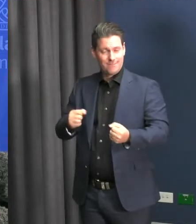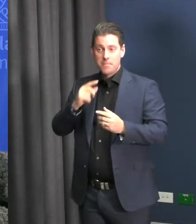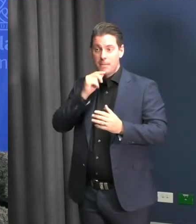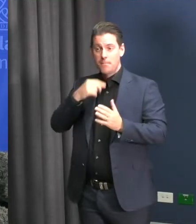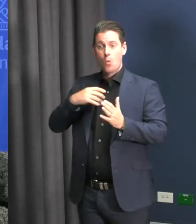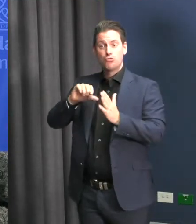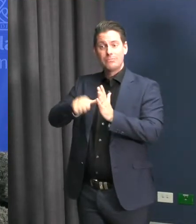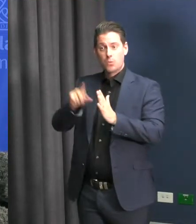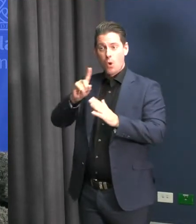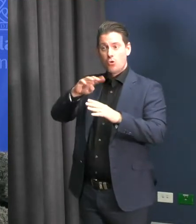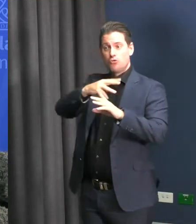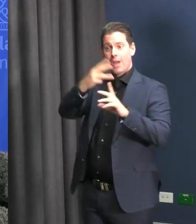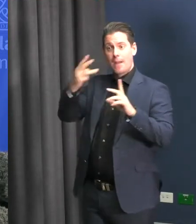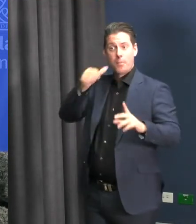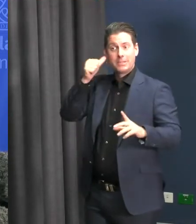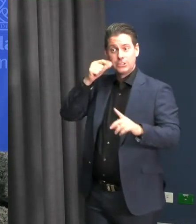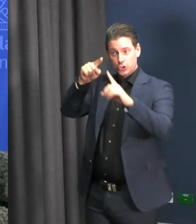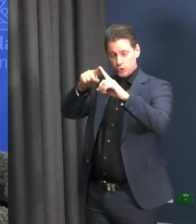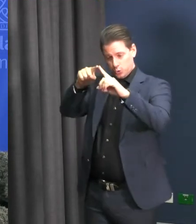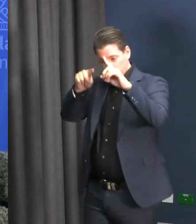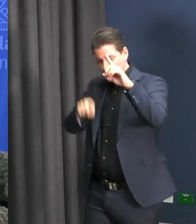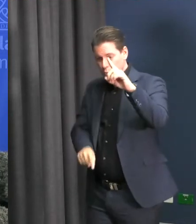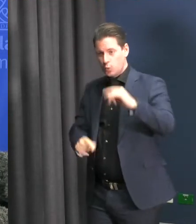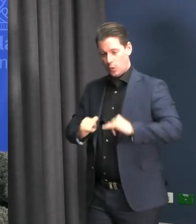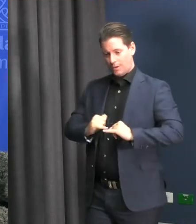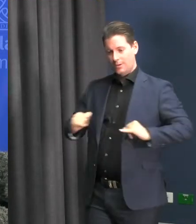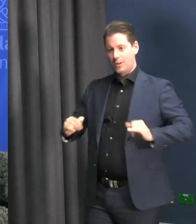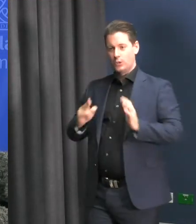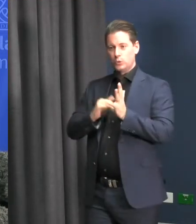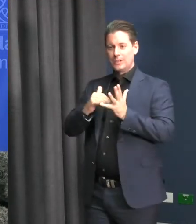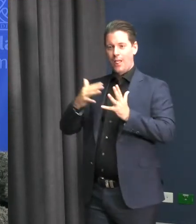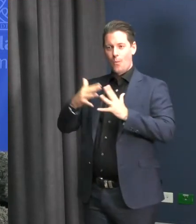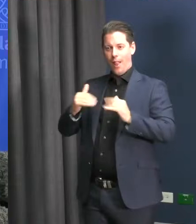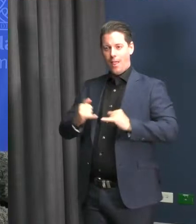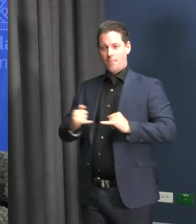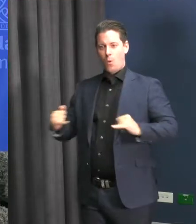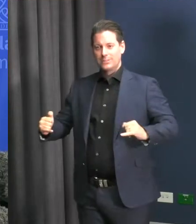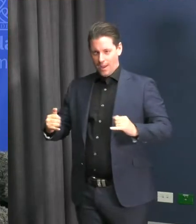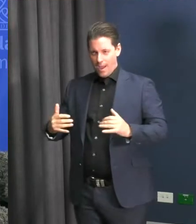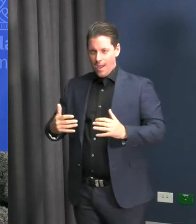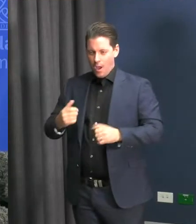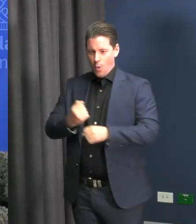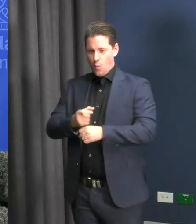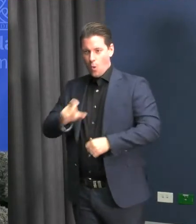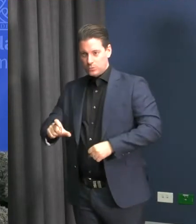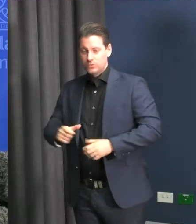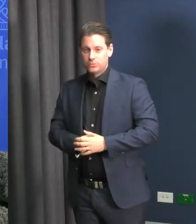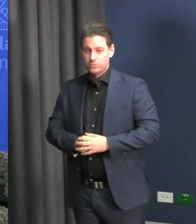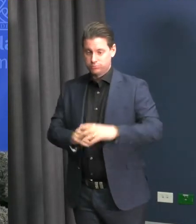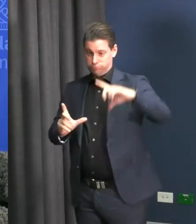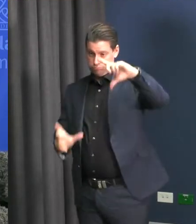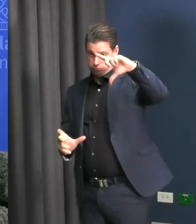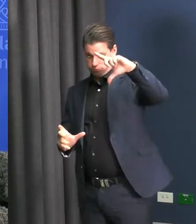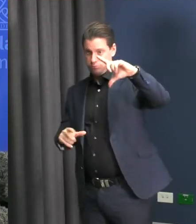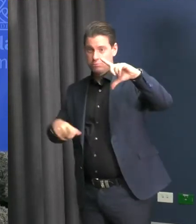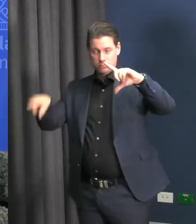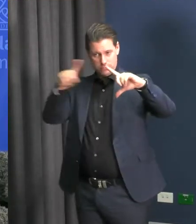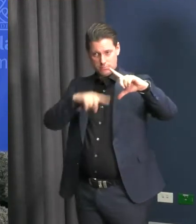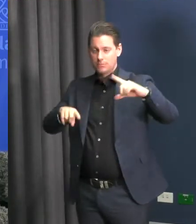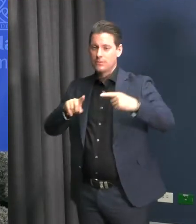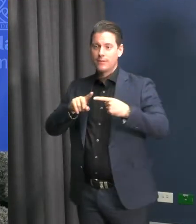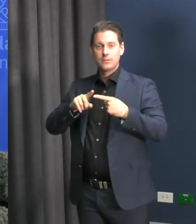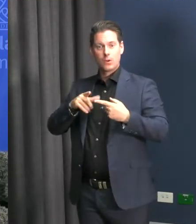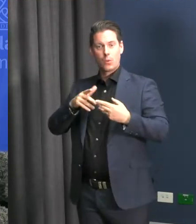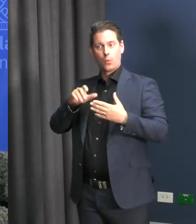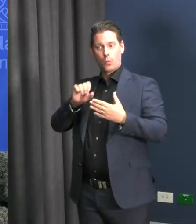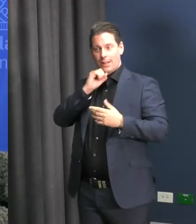the area between Double Island Point all the way to the border. And that impact zone will continue to narrow as the cyclone approaches, and we will